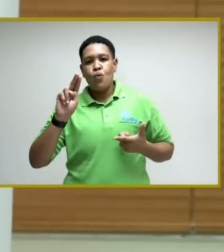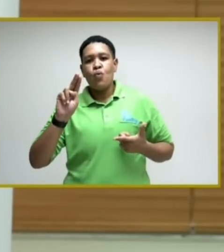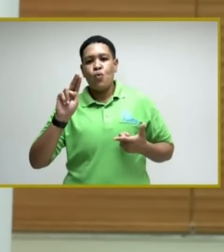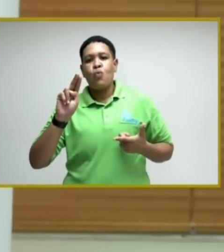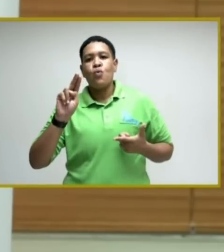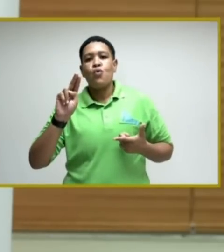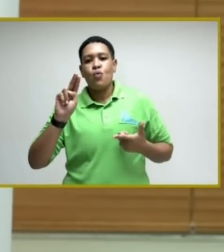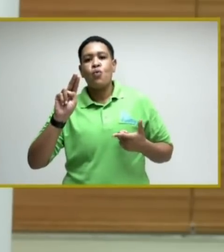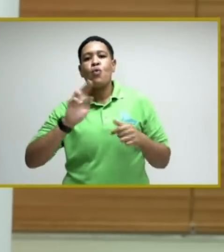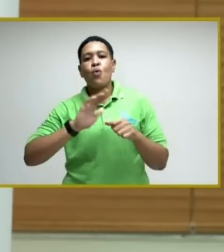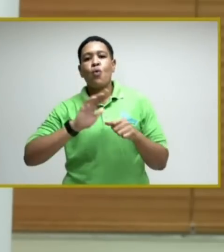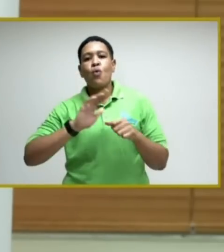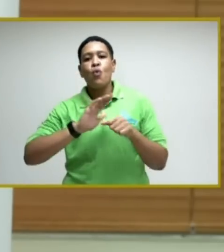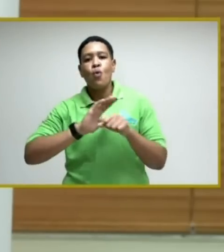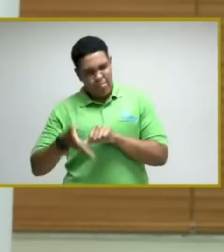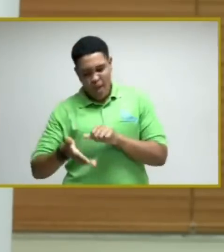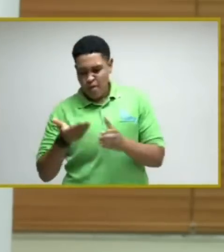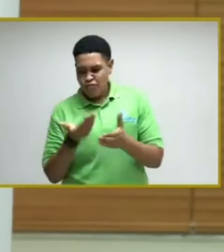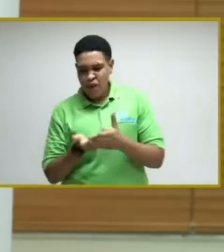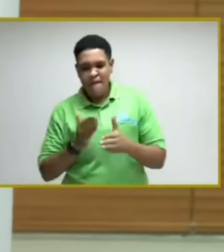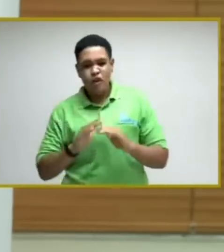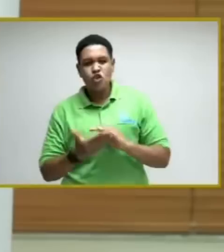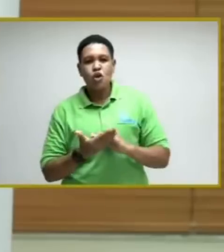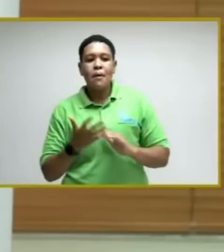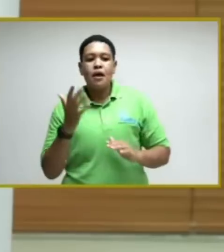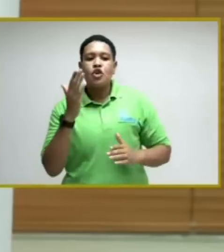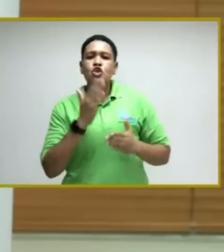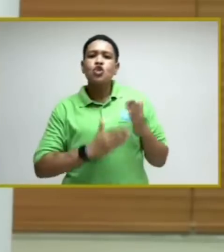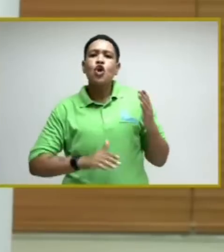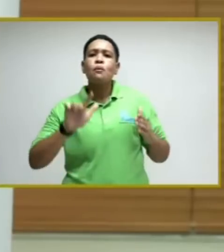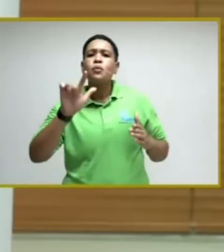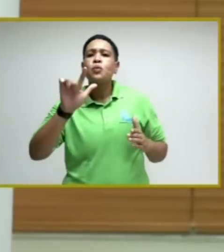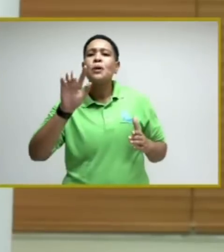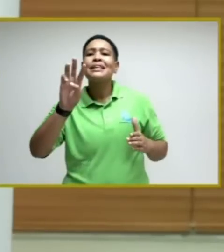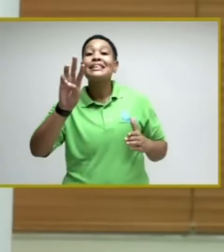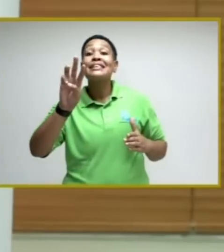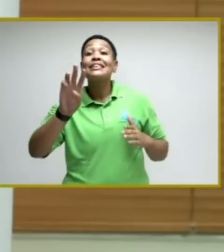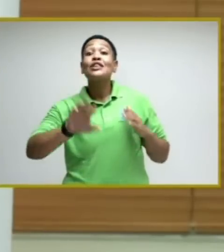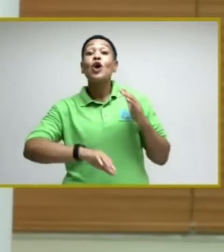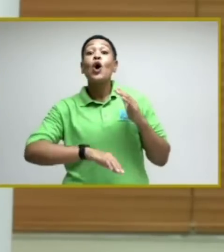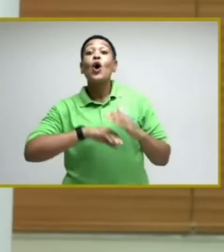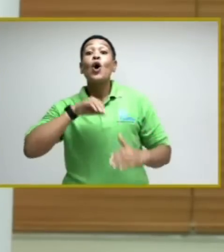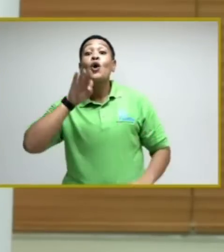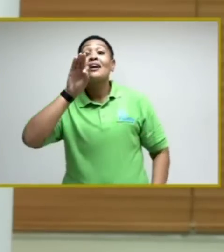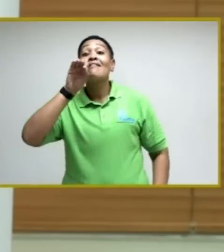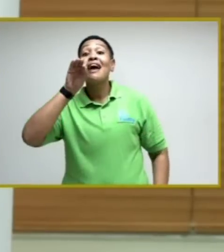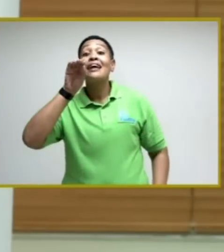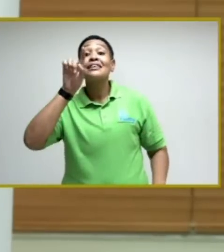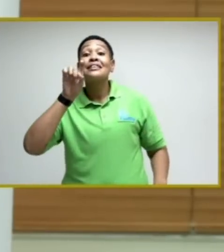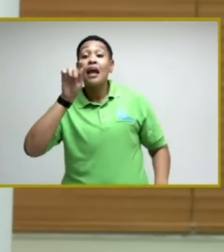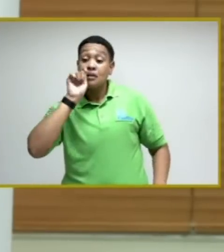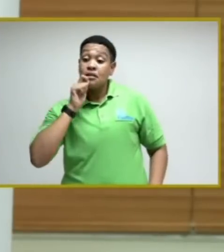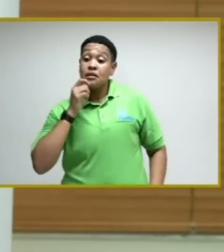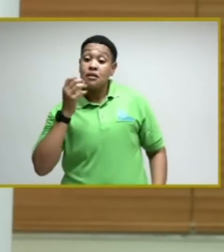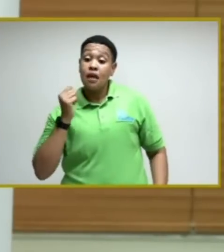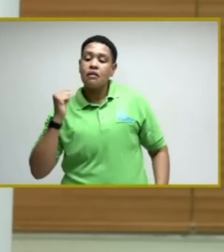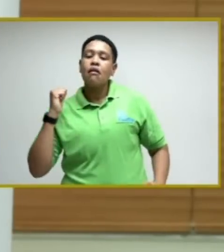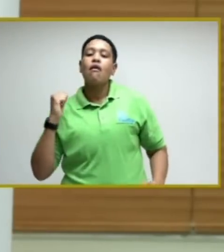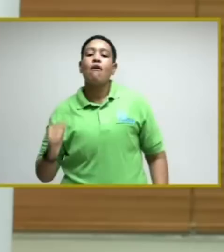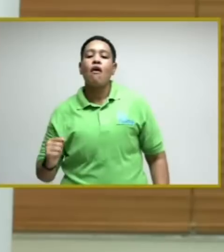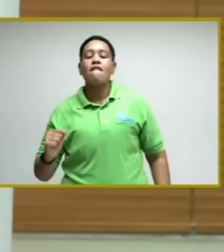Jamaica. Some 26 of 90 samples tested and received today